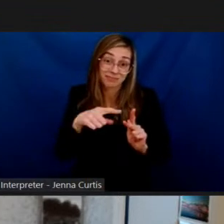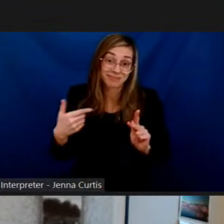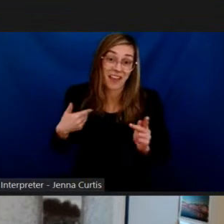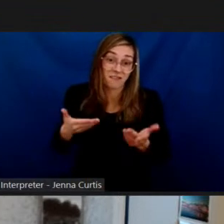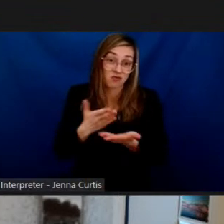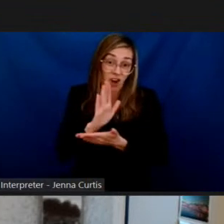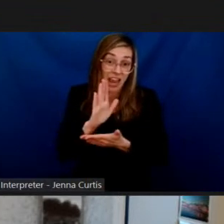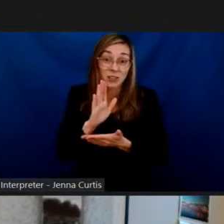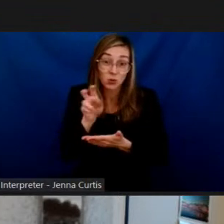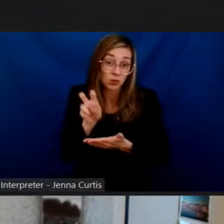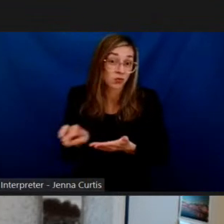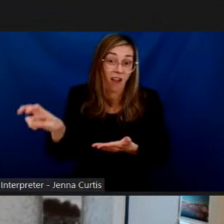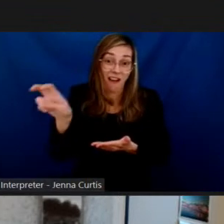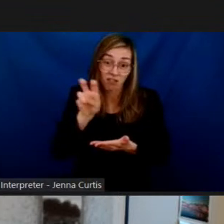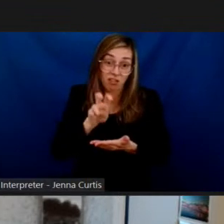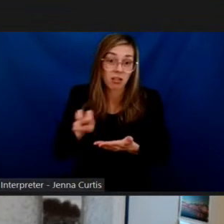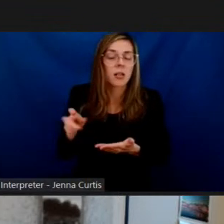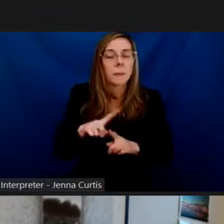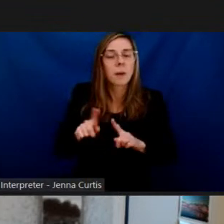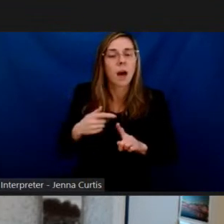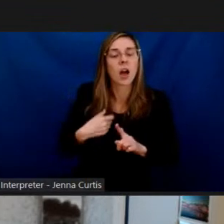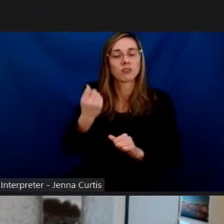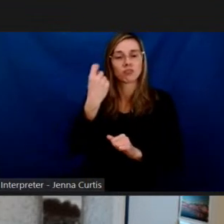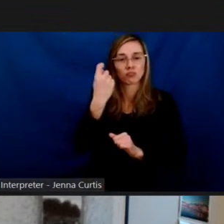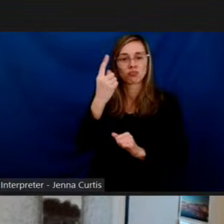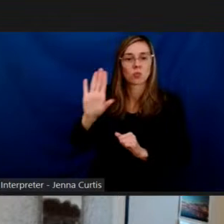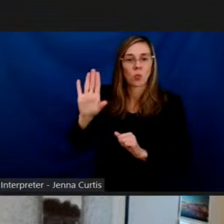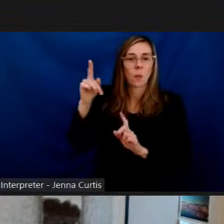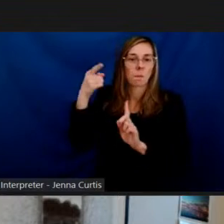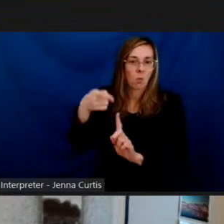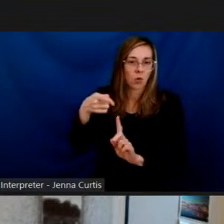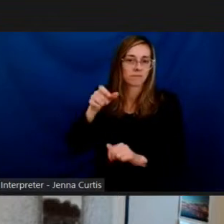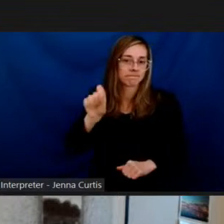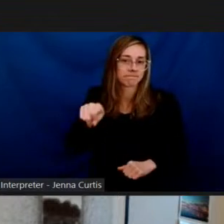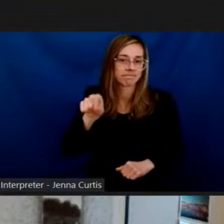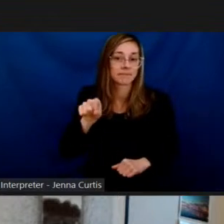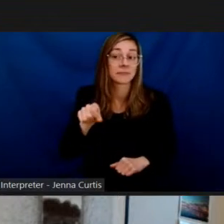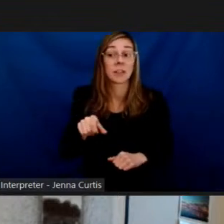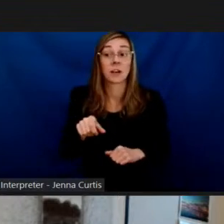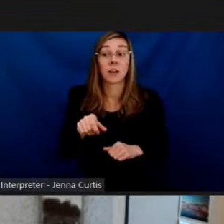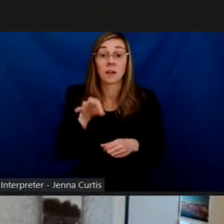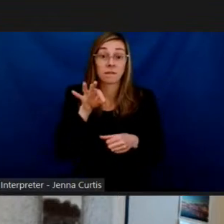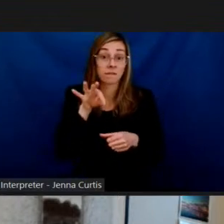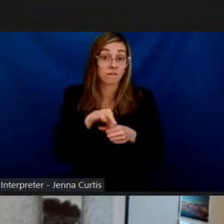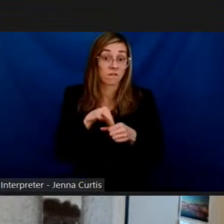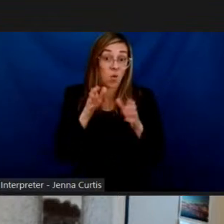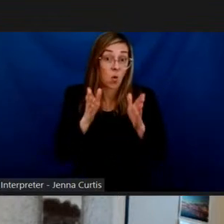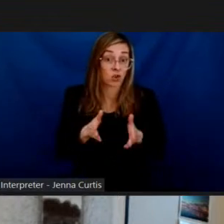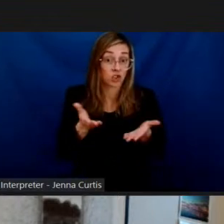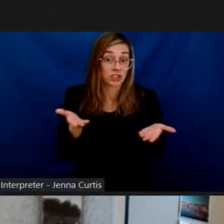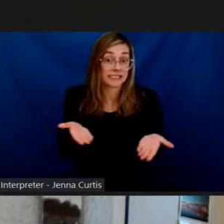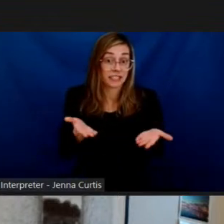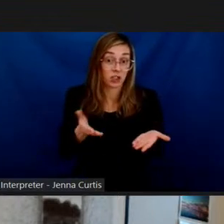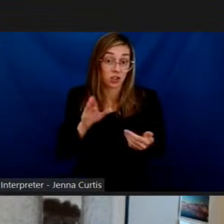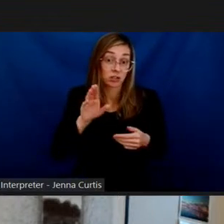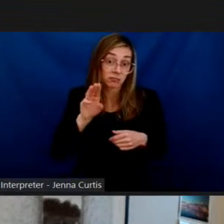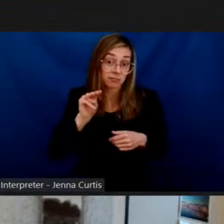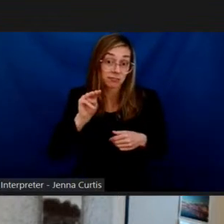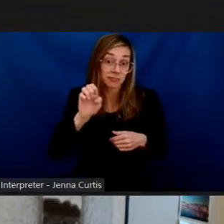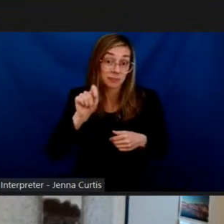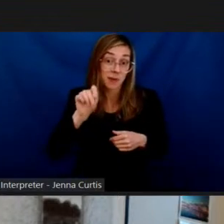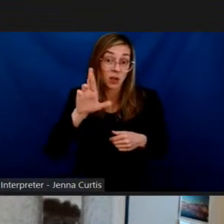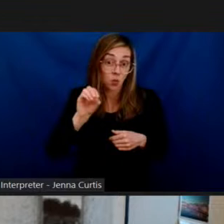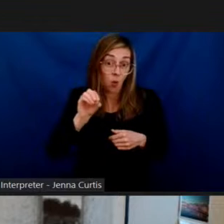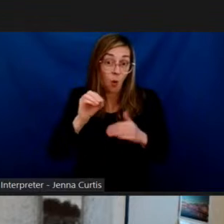do. But I get the gist of what you're saying. I think what the voters of the metro region passed in terms of a homeless